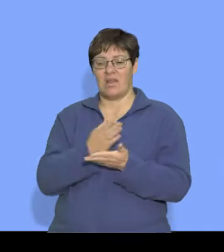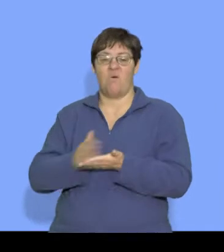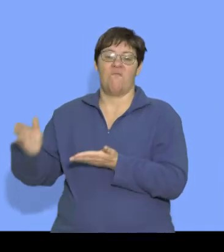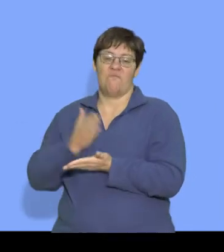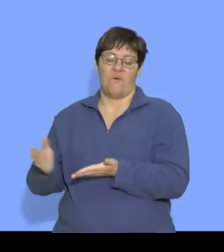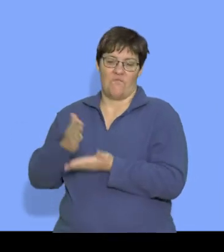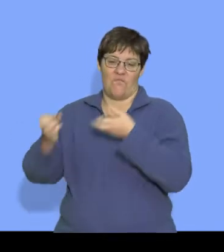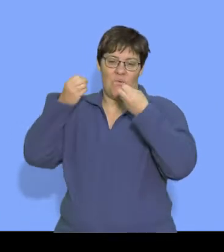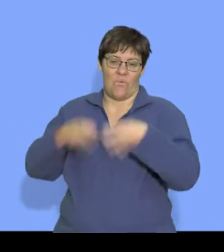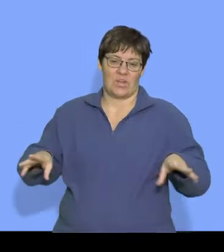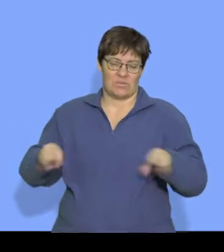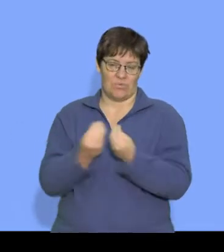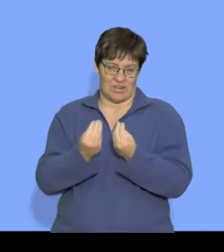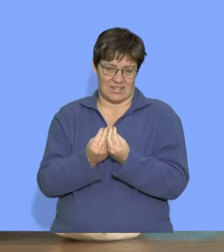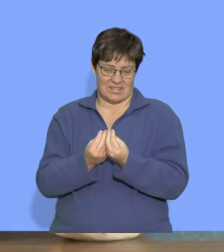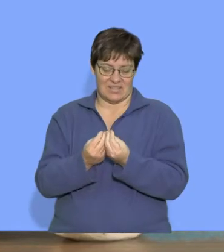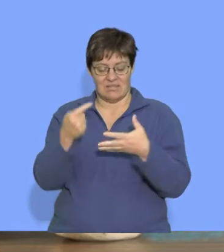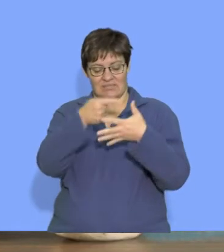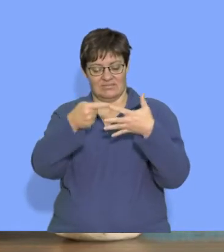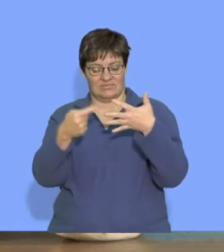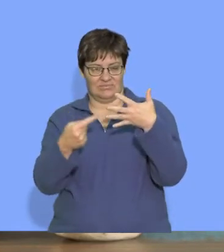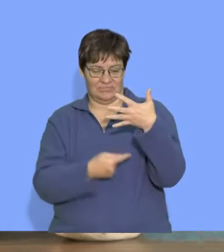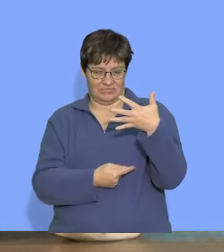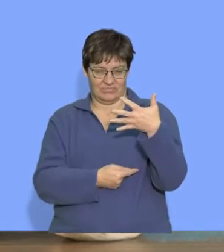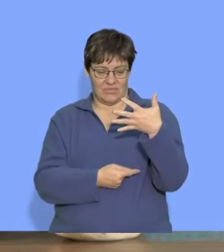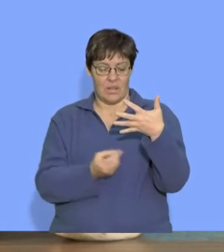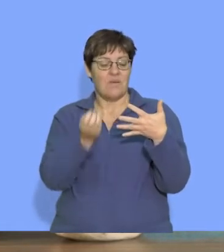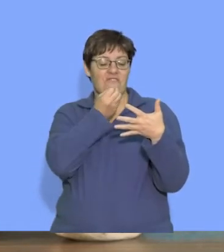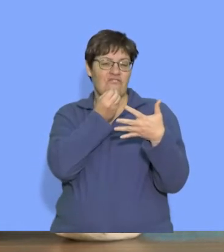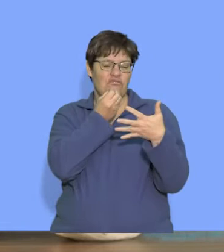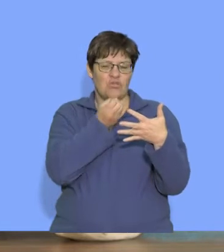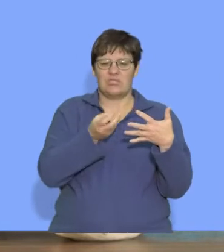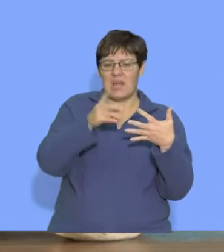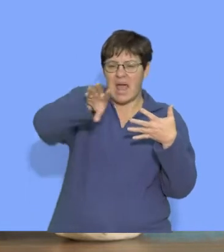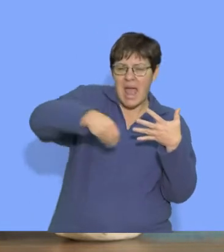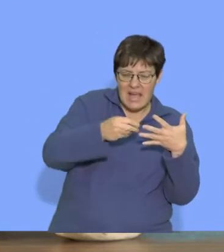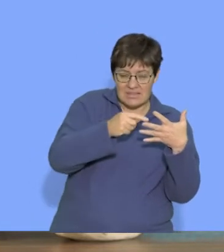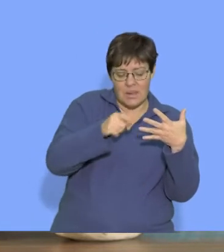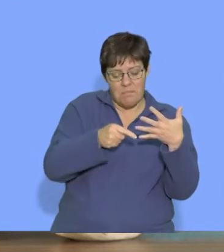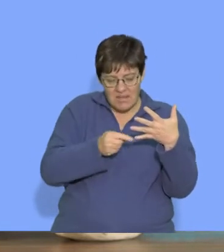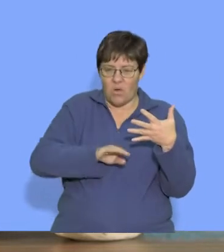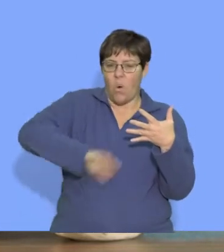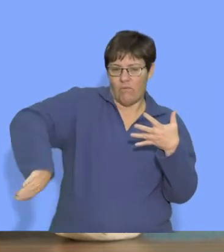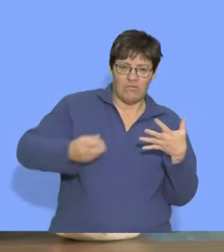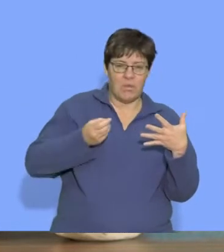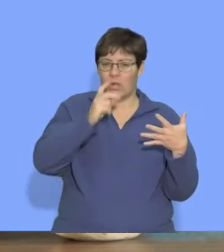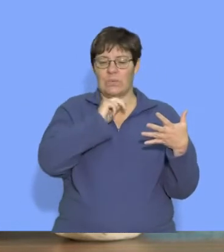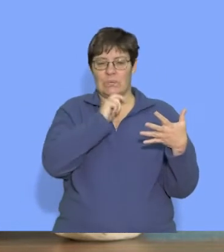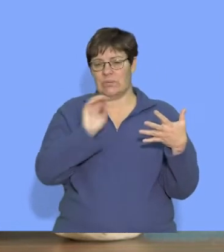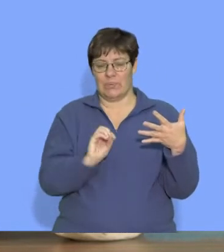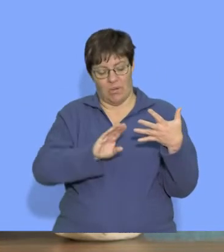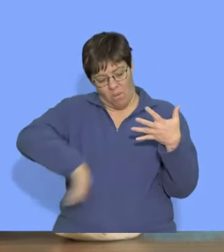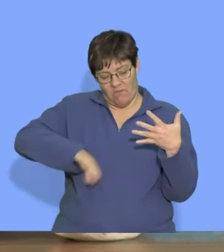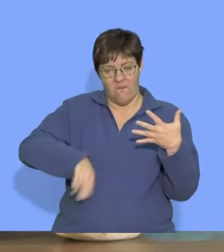are removed. And you do know that every organism, if it's being able to feed and consume, it must release the waste